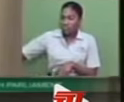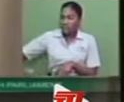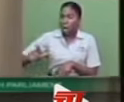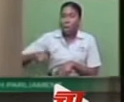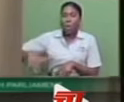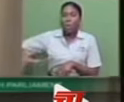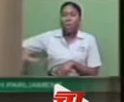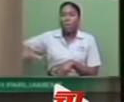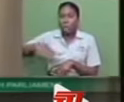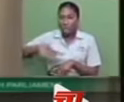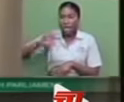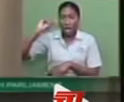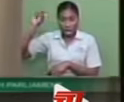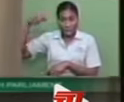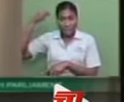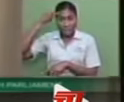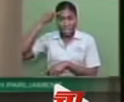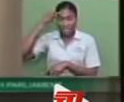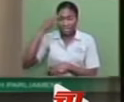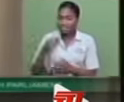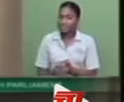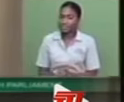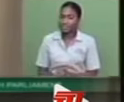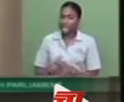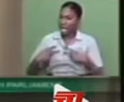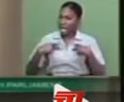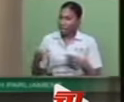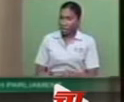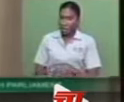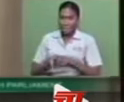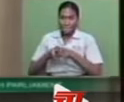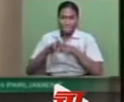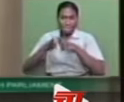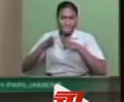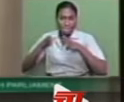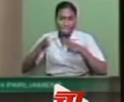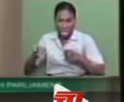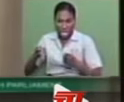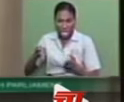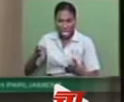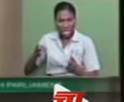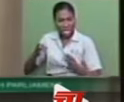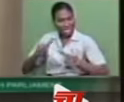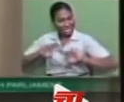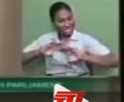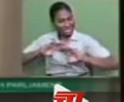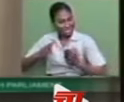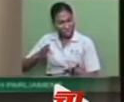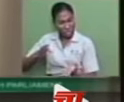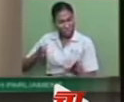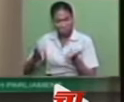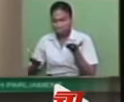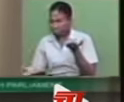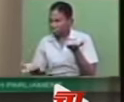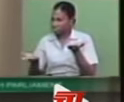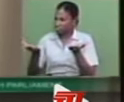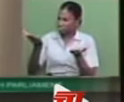There is a tremendous disparity in the financial allocations to the local government body.